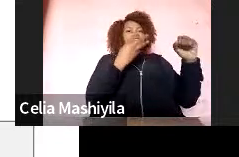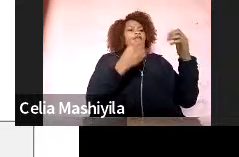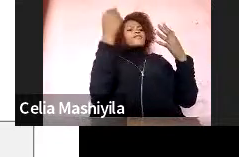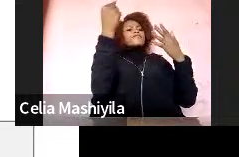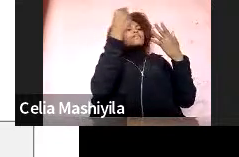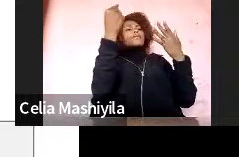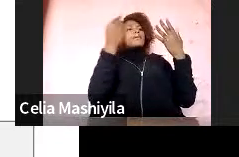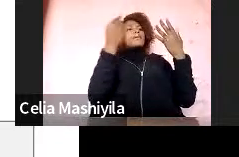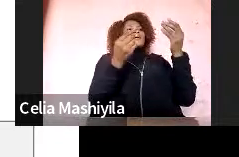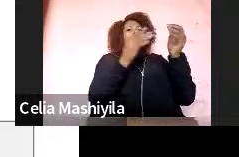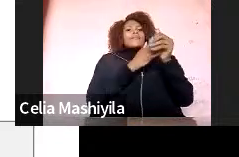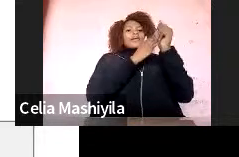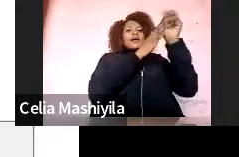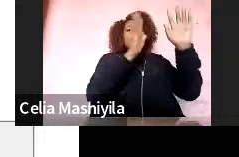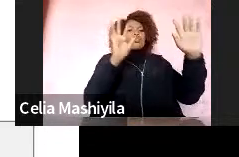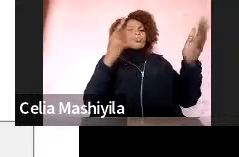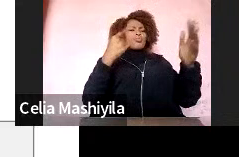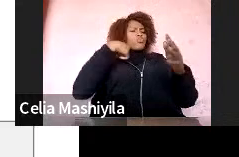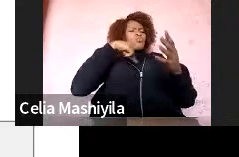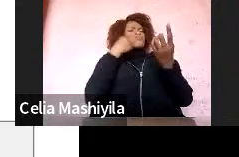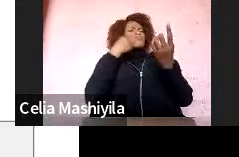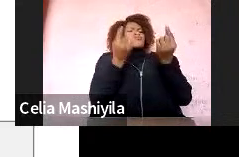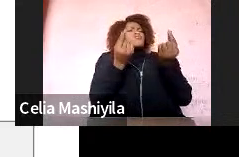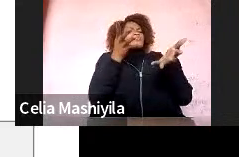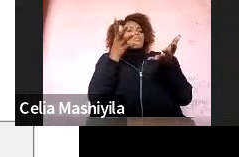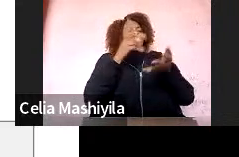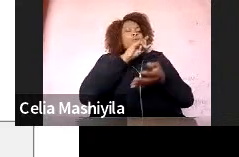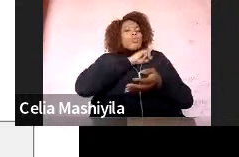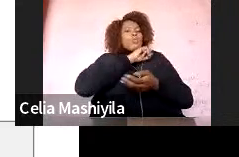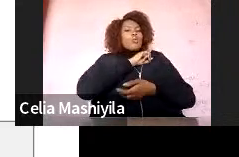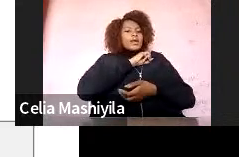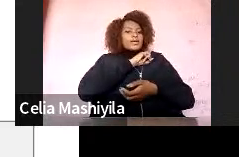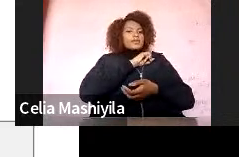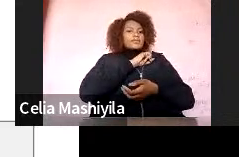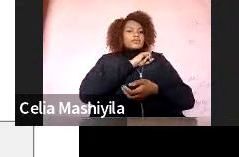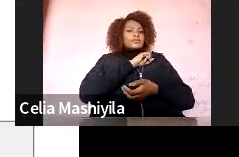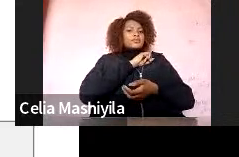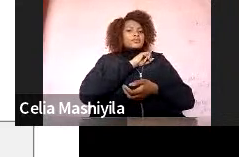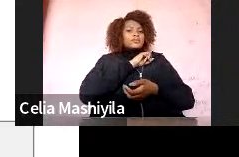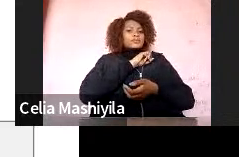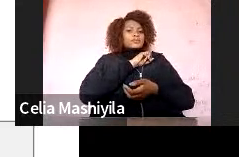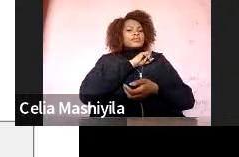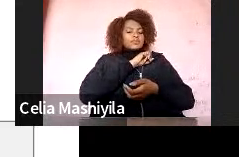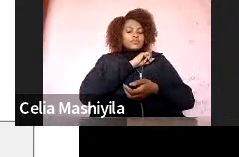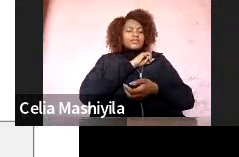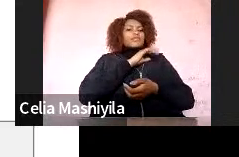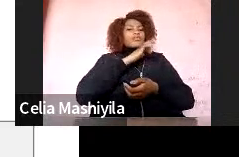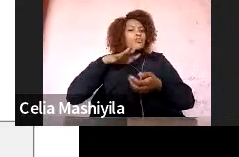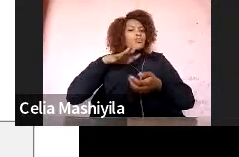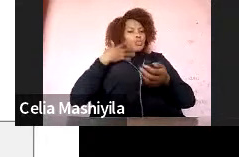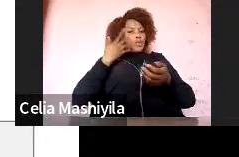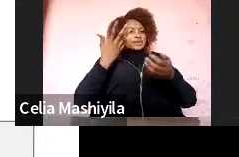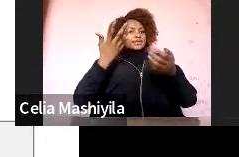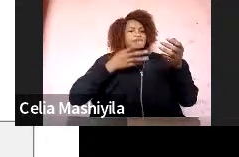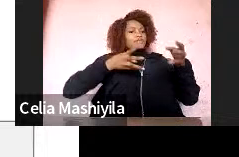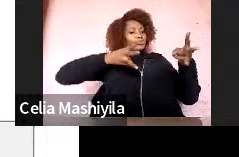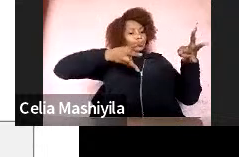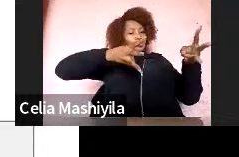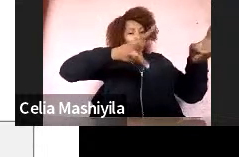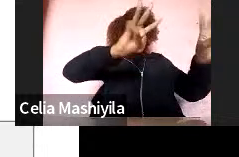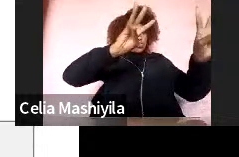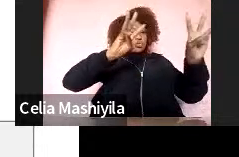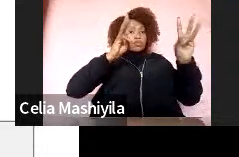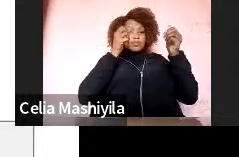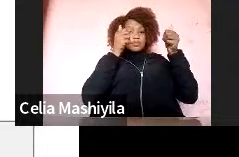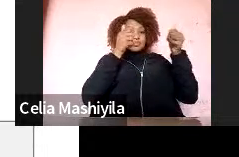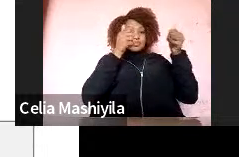done so? We have done so because we want to formalize the process of disputes. We cannot keep on shouting on